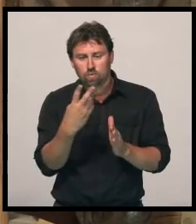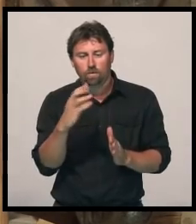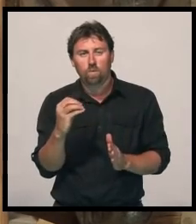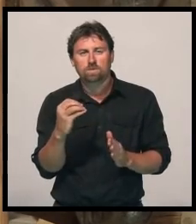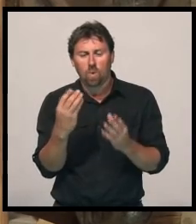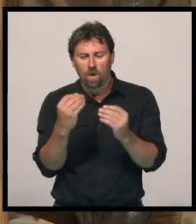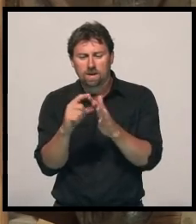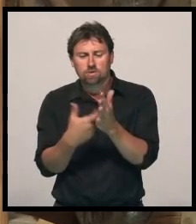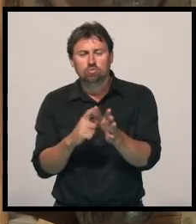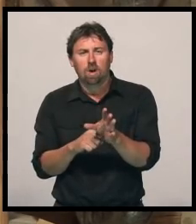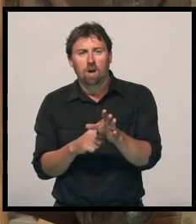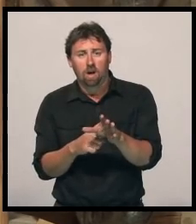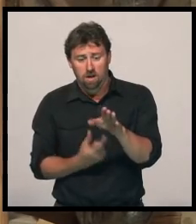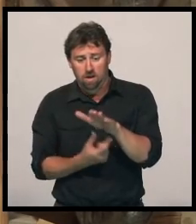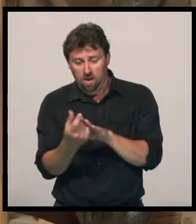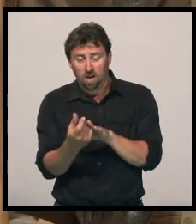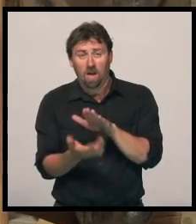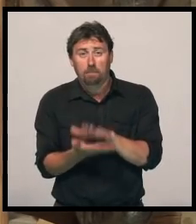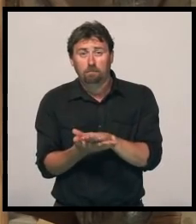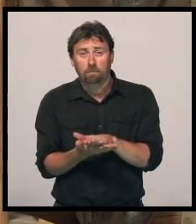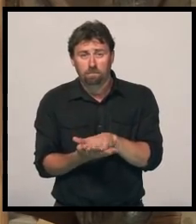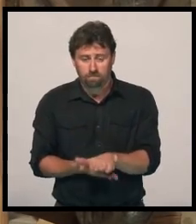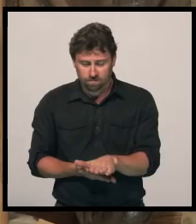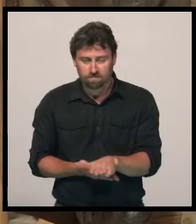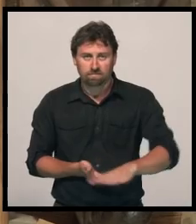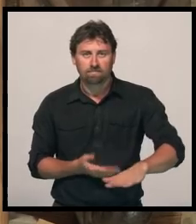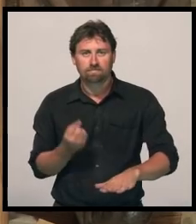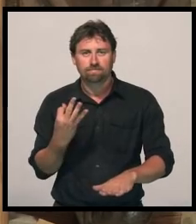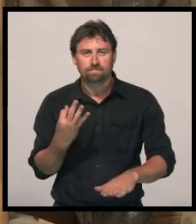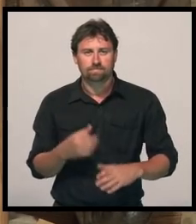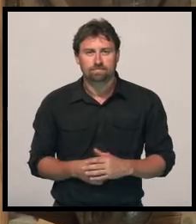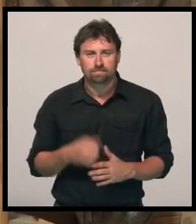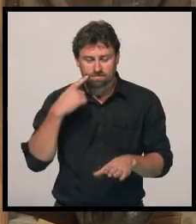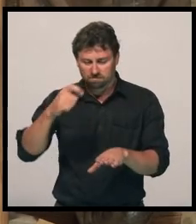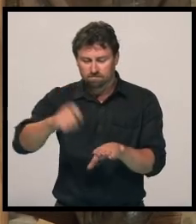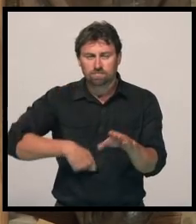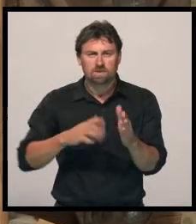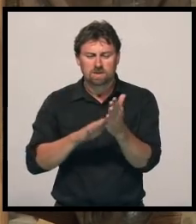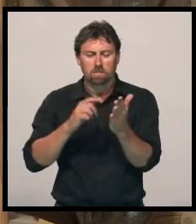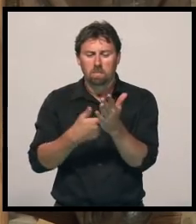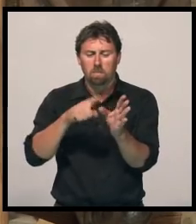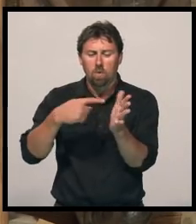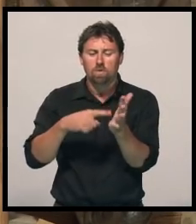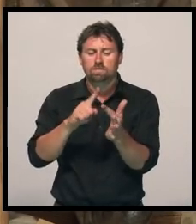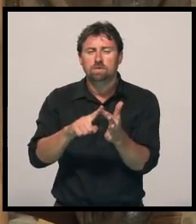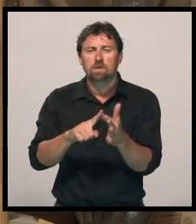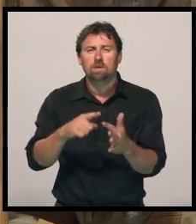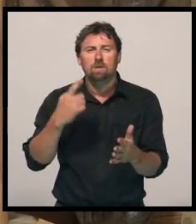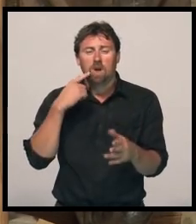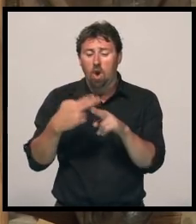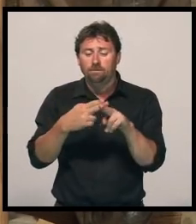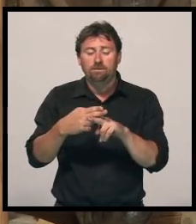is chili and myrtle I'm cutting here and it's pretty easy to use. And it's not a question of forcing the knife. It's just gently